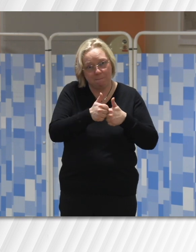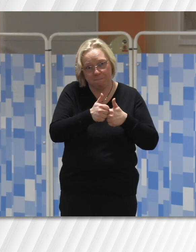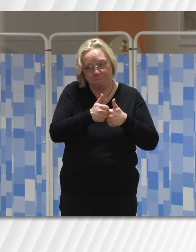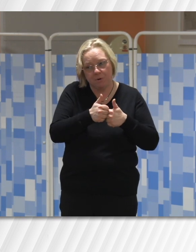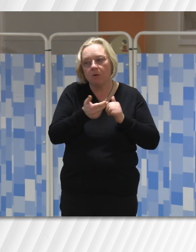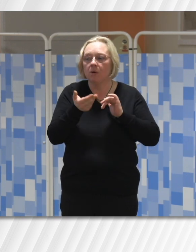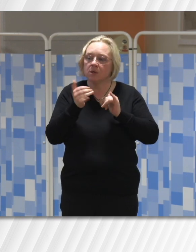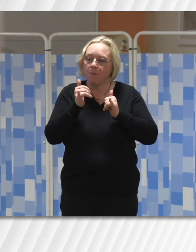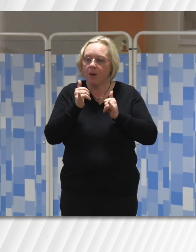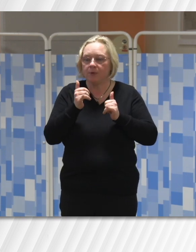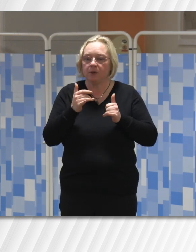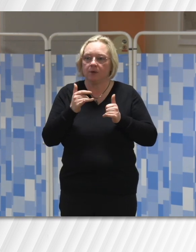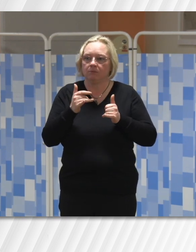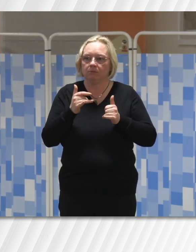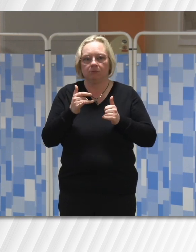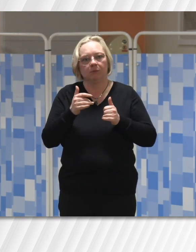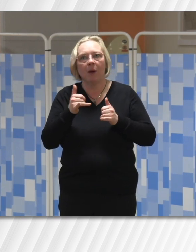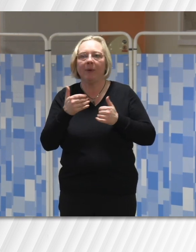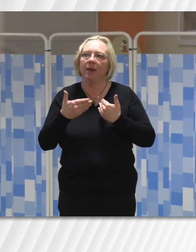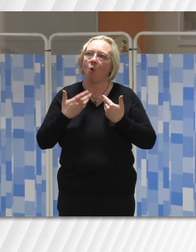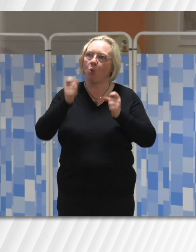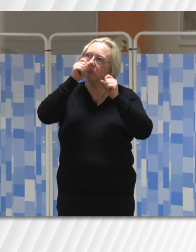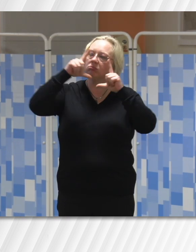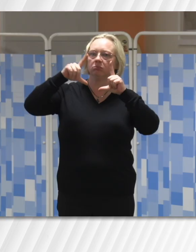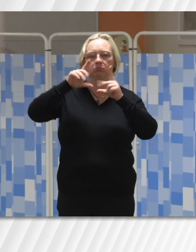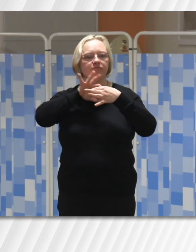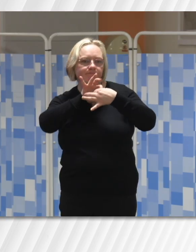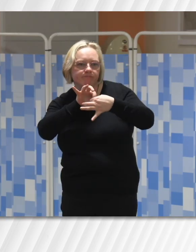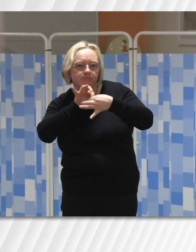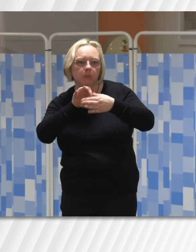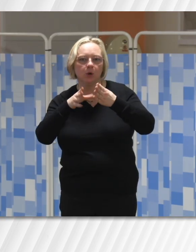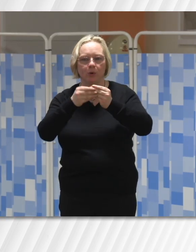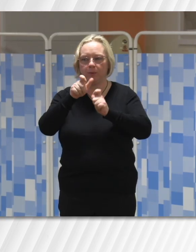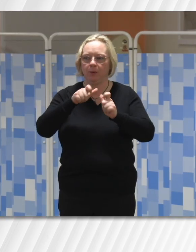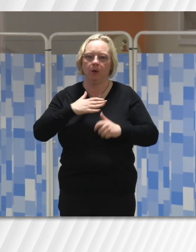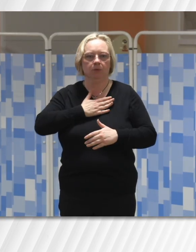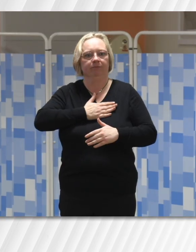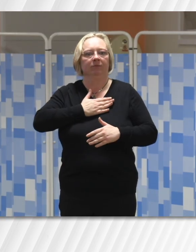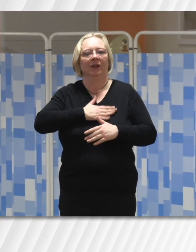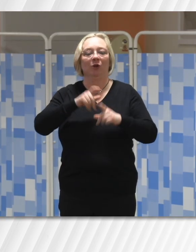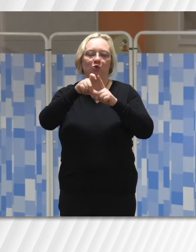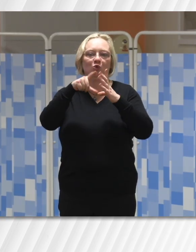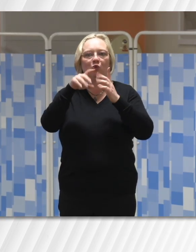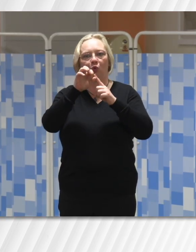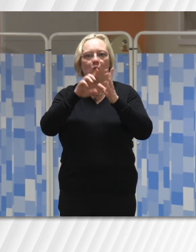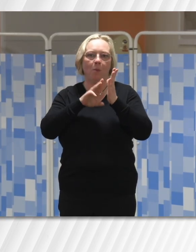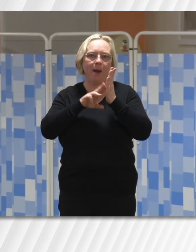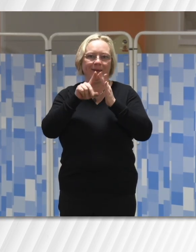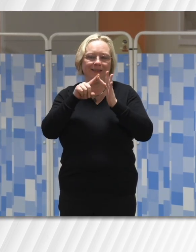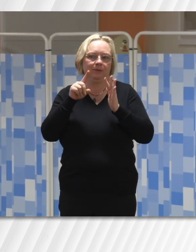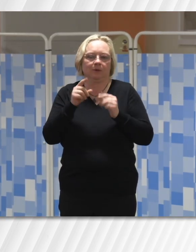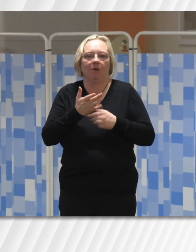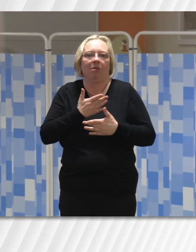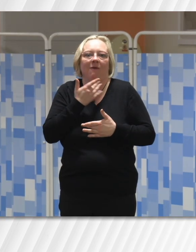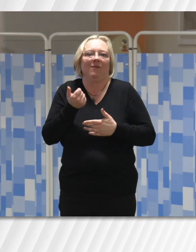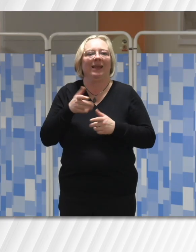make them feel a little bit more engaged, a bit more alert. Their mood can lift, because dopamine is that lovely, you know, chemical that, you know, makes us